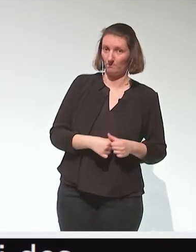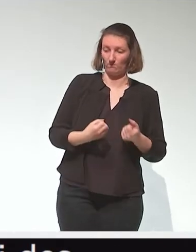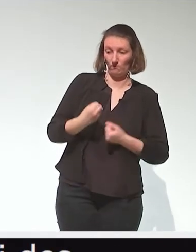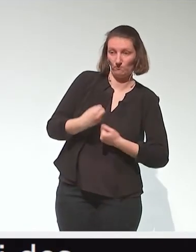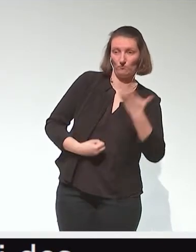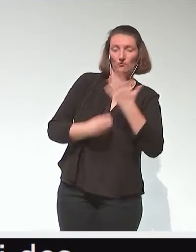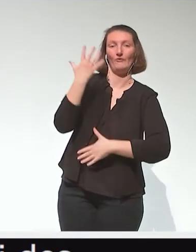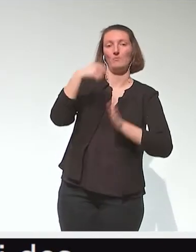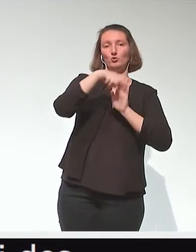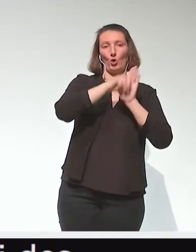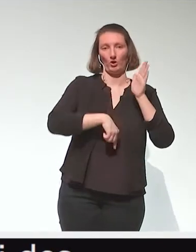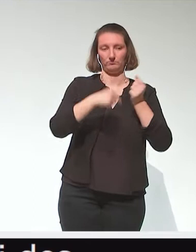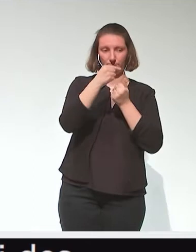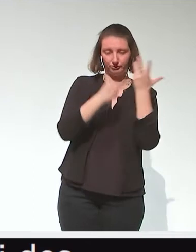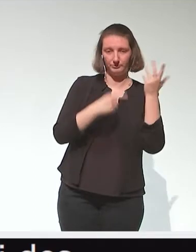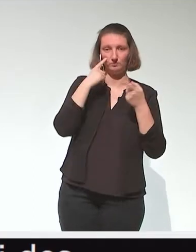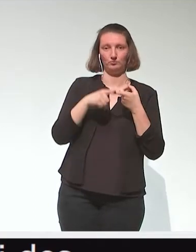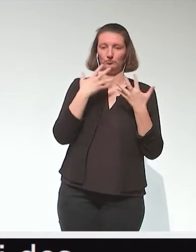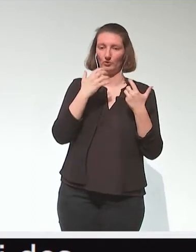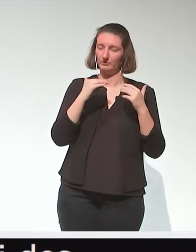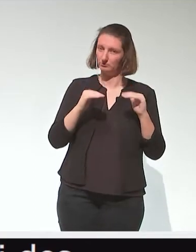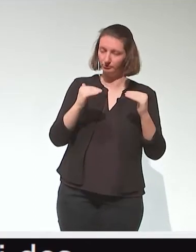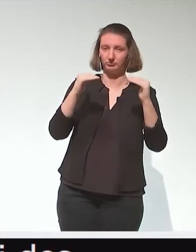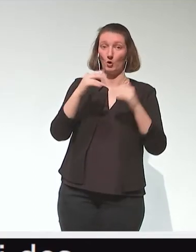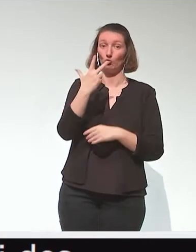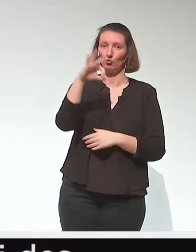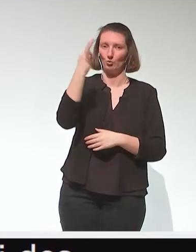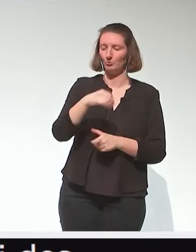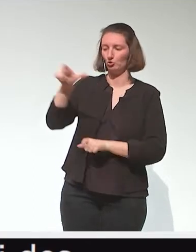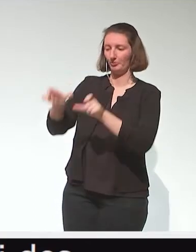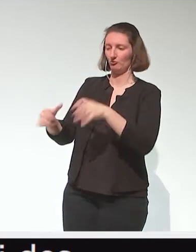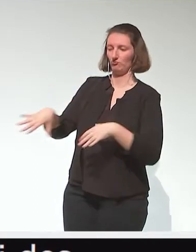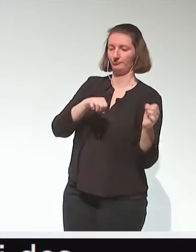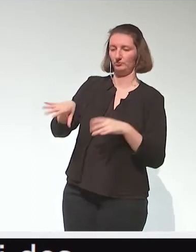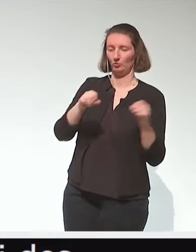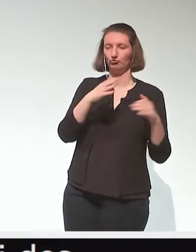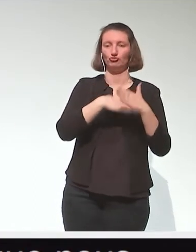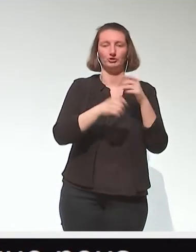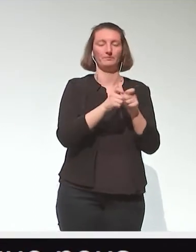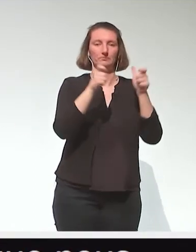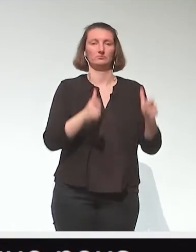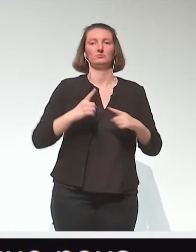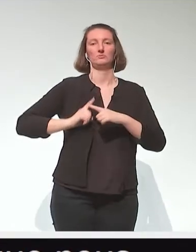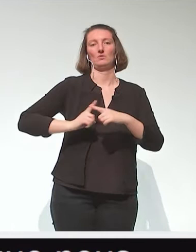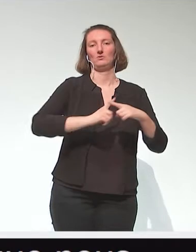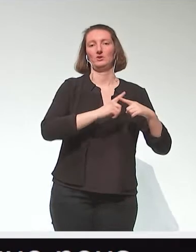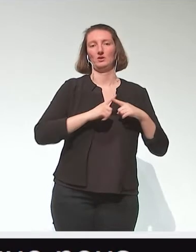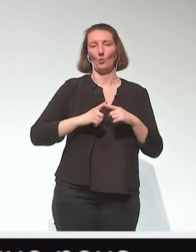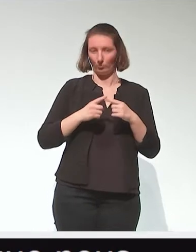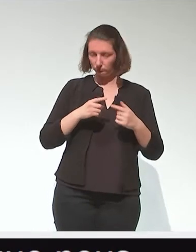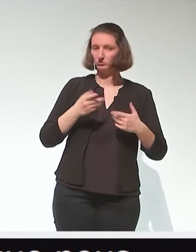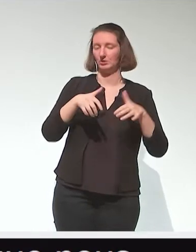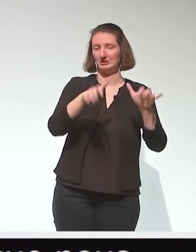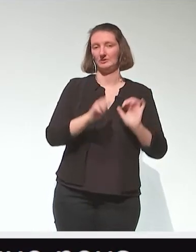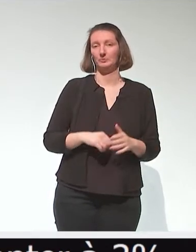measures to bring to 3% the employment rate of the disabled in federal administrations. This